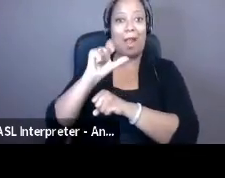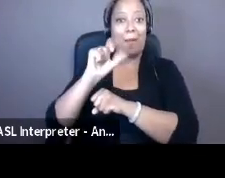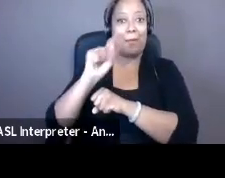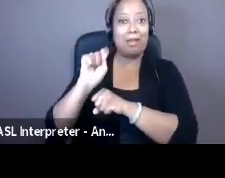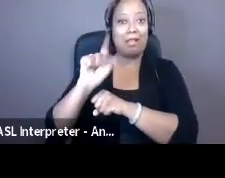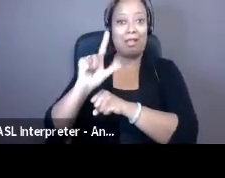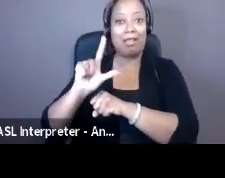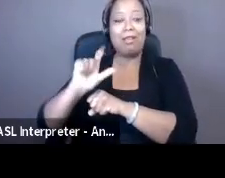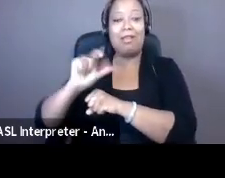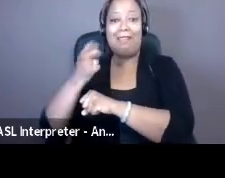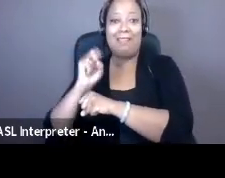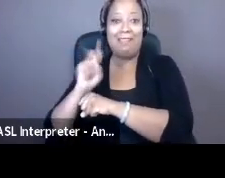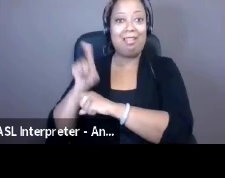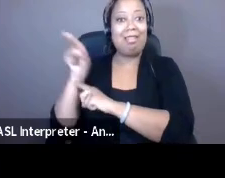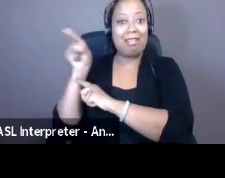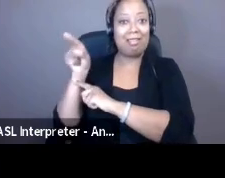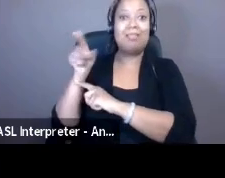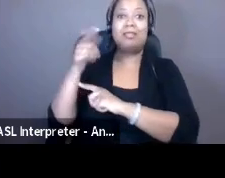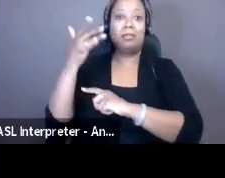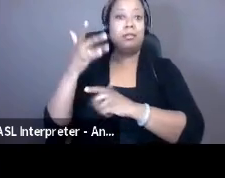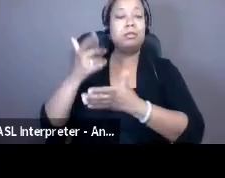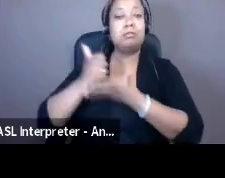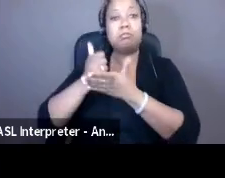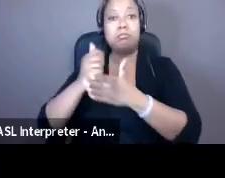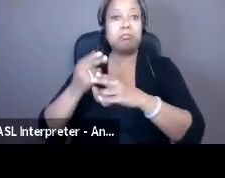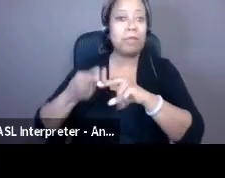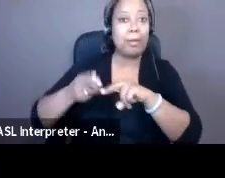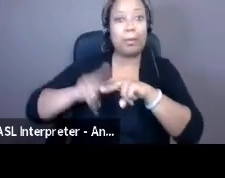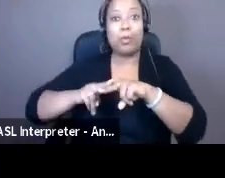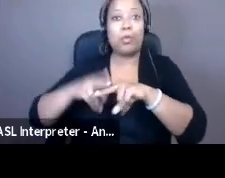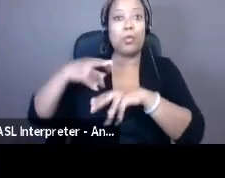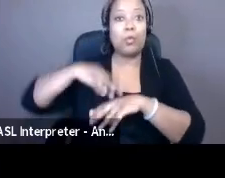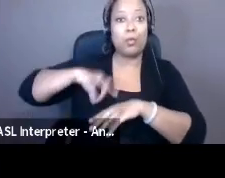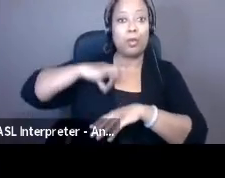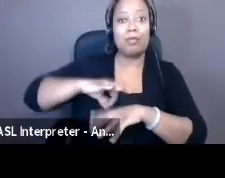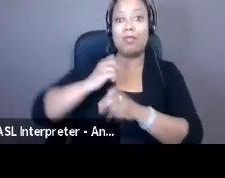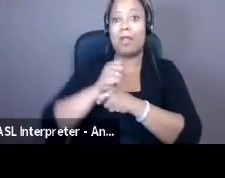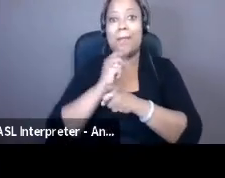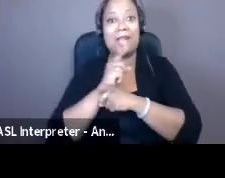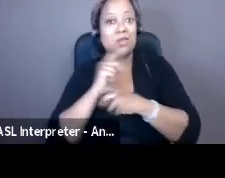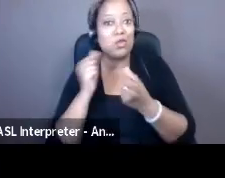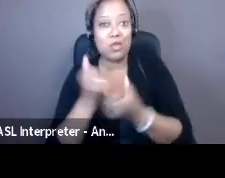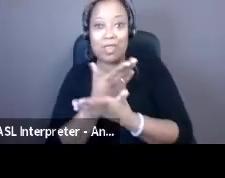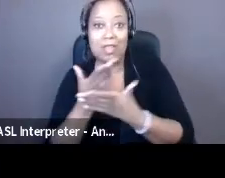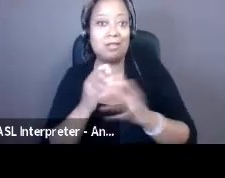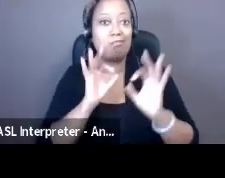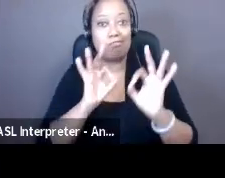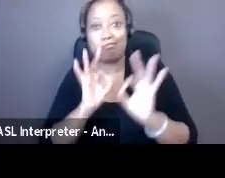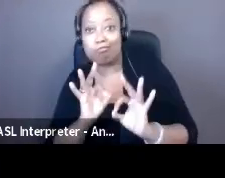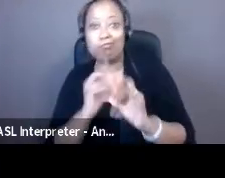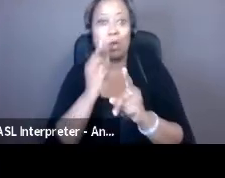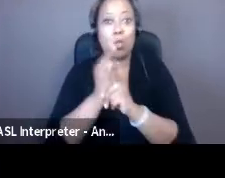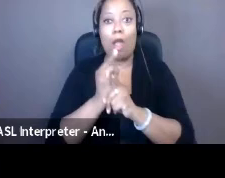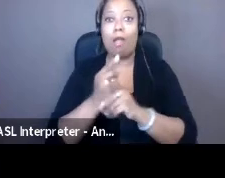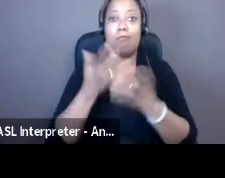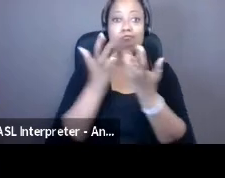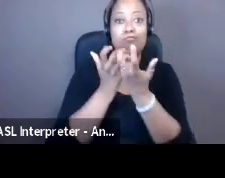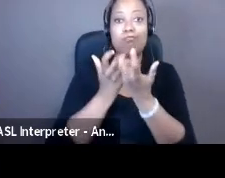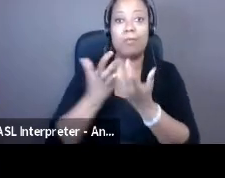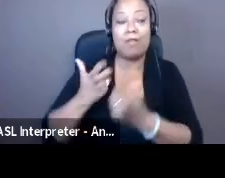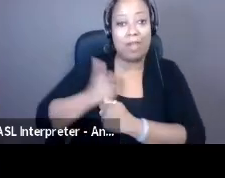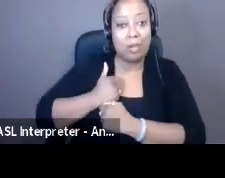VA to improve benefits and make sure that things are being done in the right way for our veterans, but also